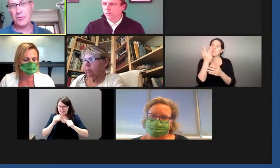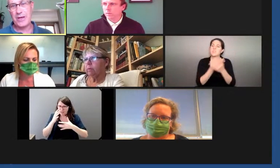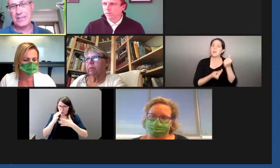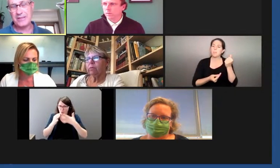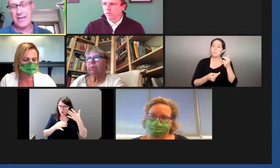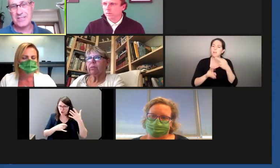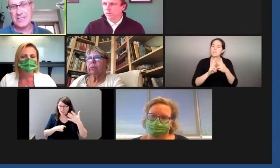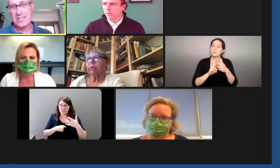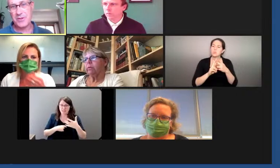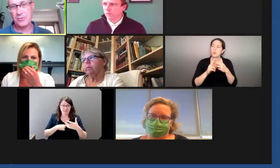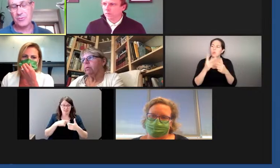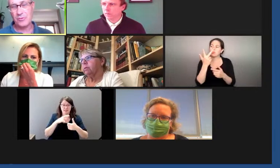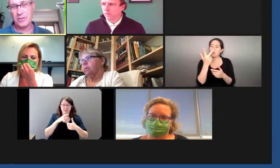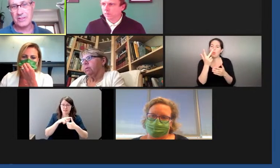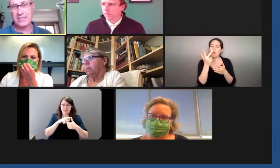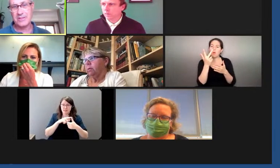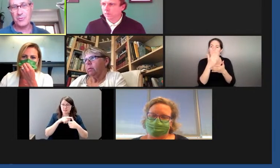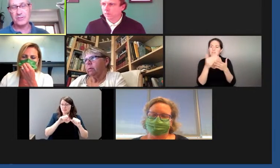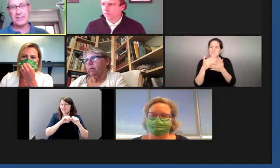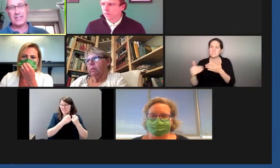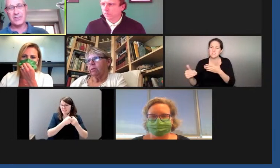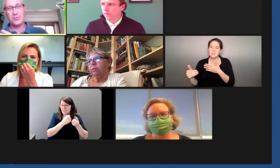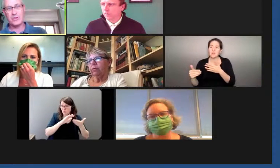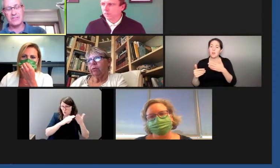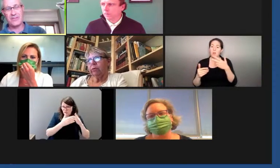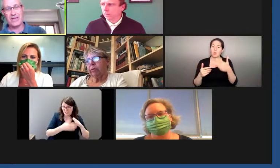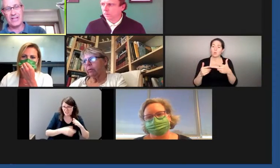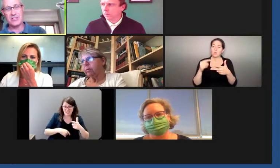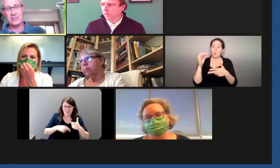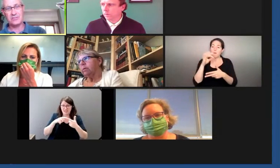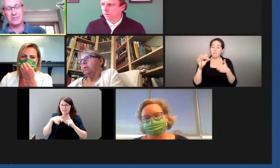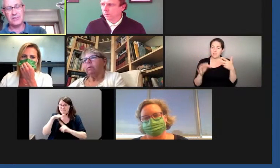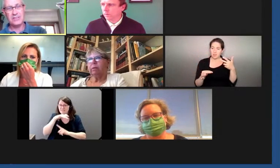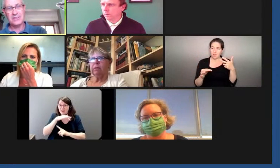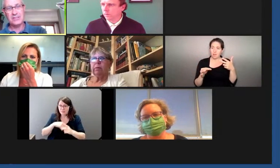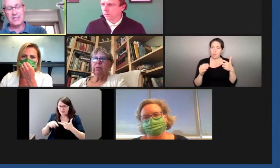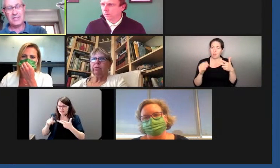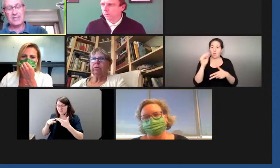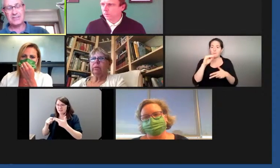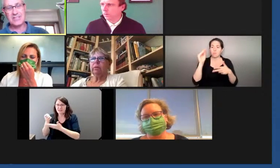equally weighted in that assessment, or is it more leaning towards the financial